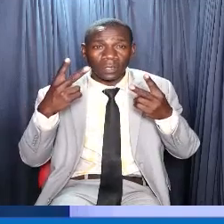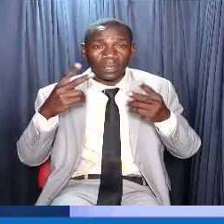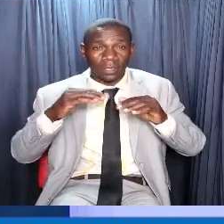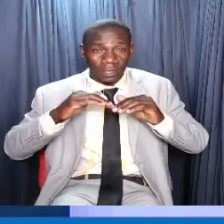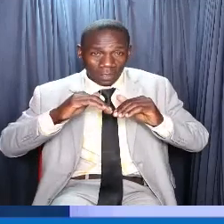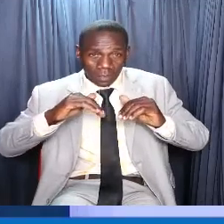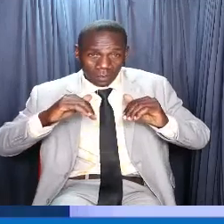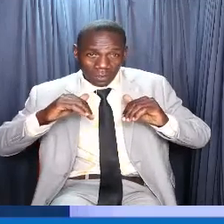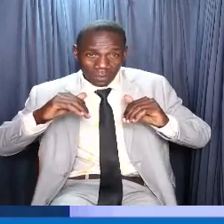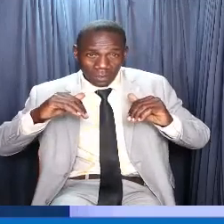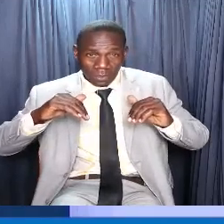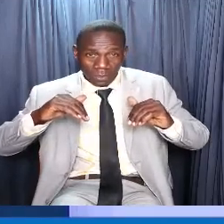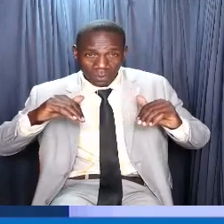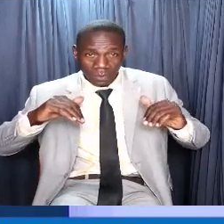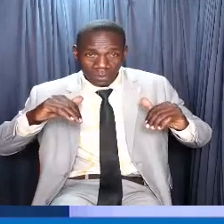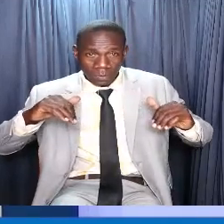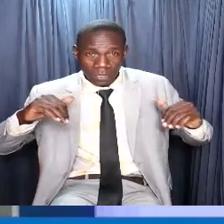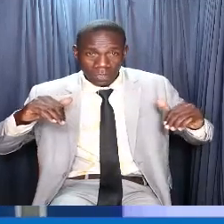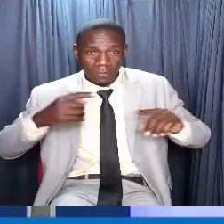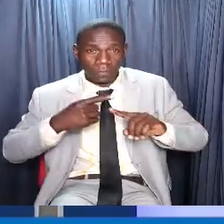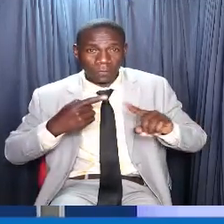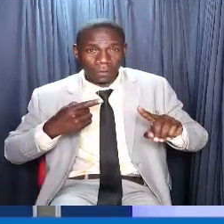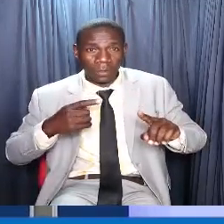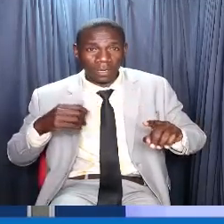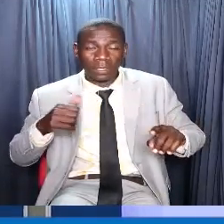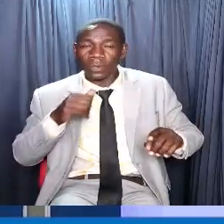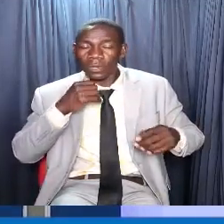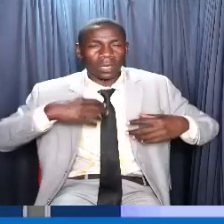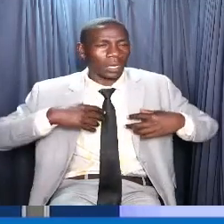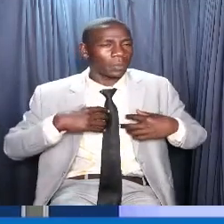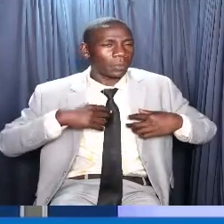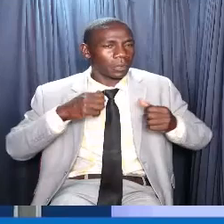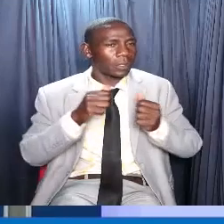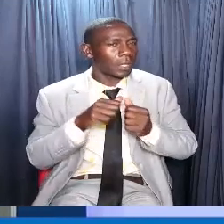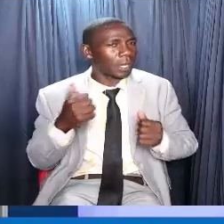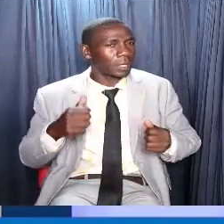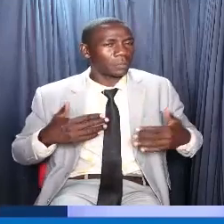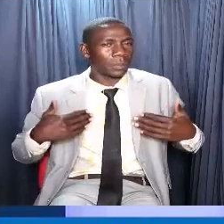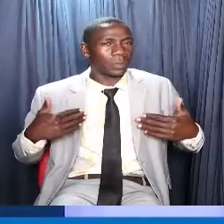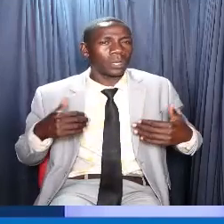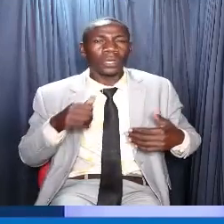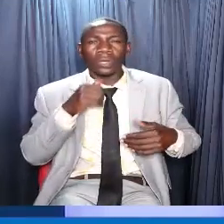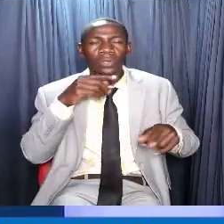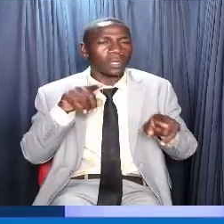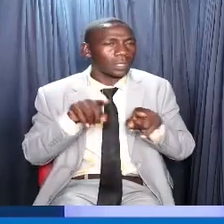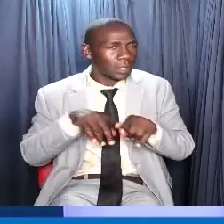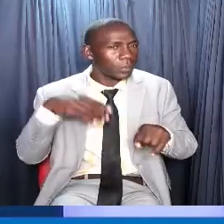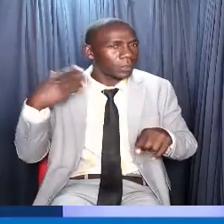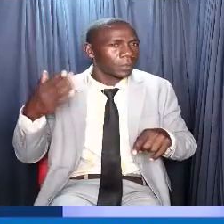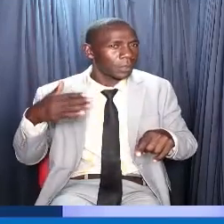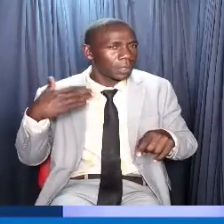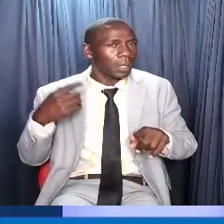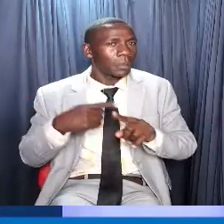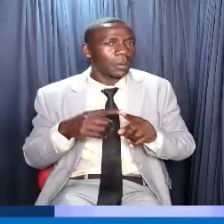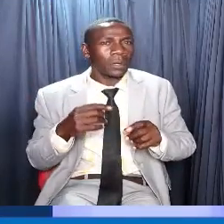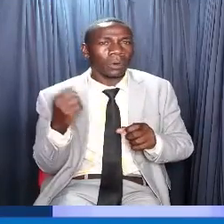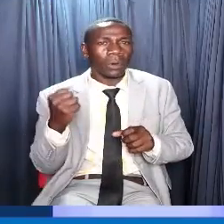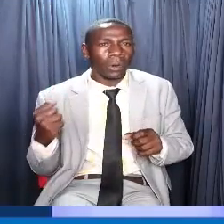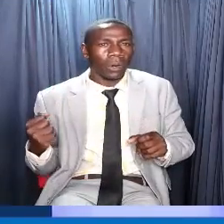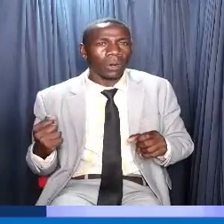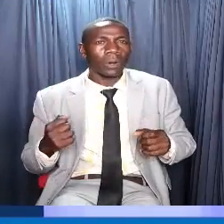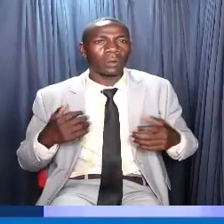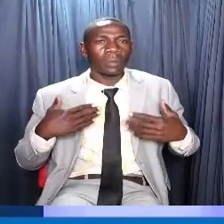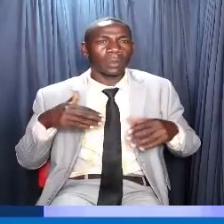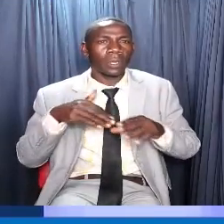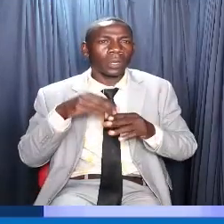na wenzake tu. You'll see her single. Ana furaha na wenzake. She's not happy with other fellows. Na sivyo ilivyo. And that's not the lakini case. Lakini wazee wa mji wakiamka ndio